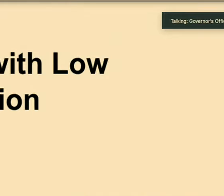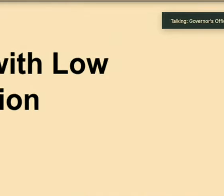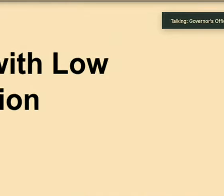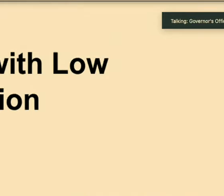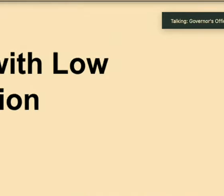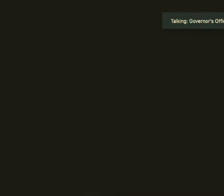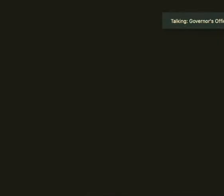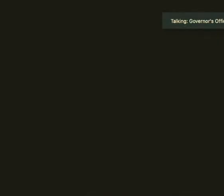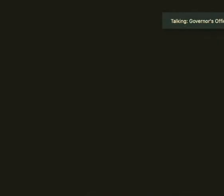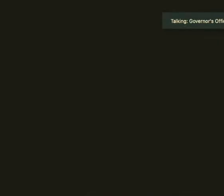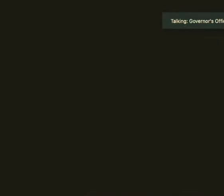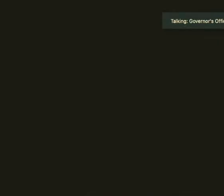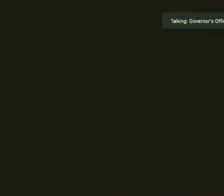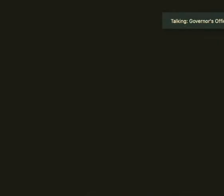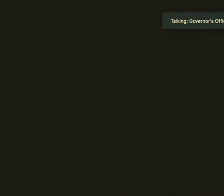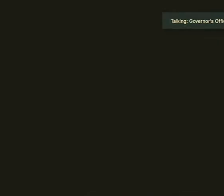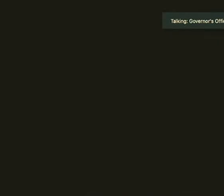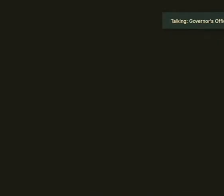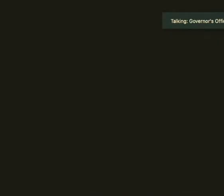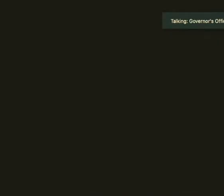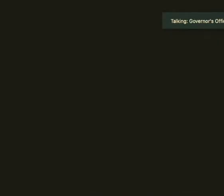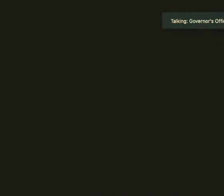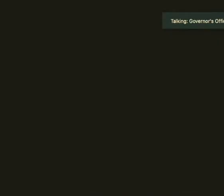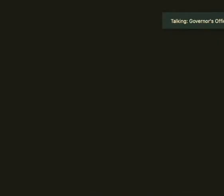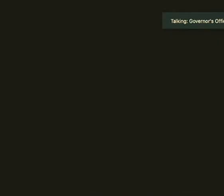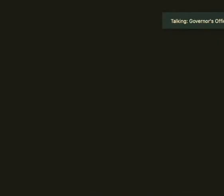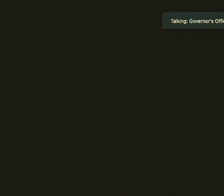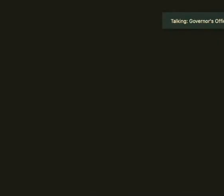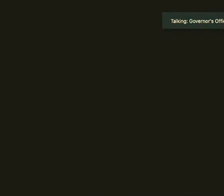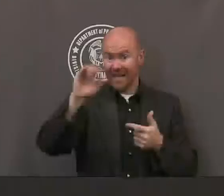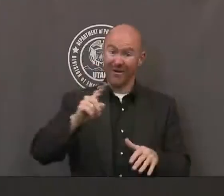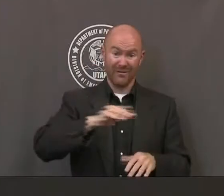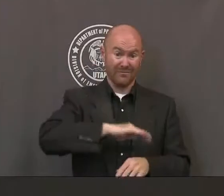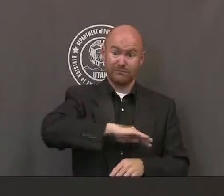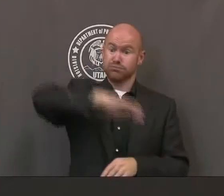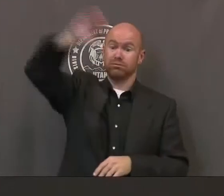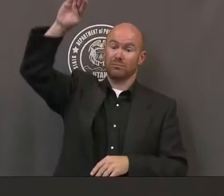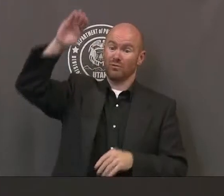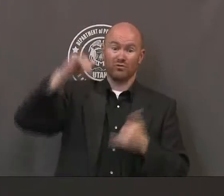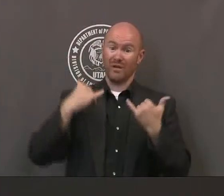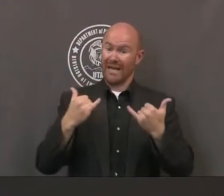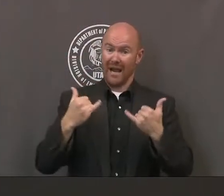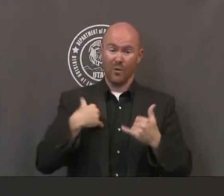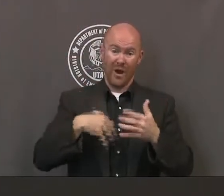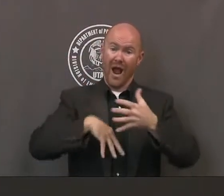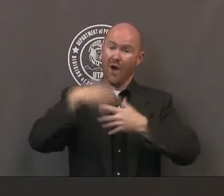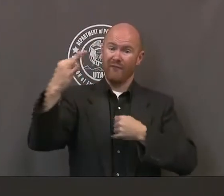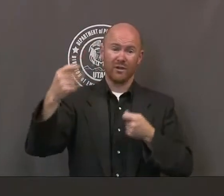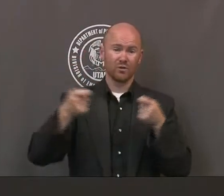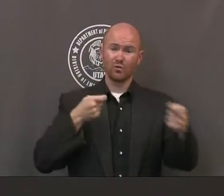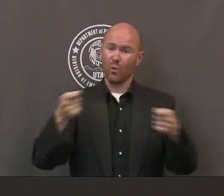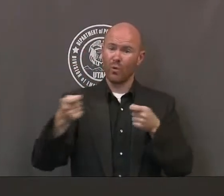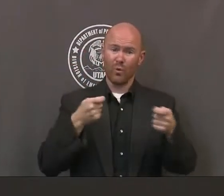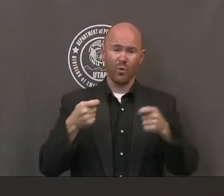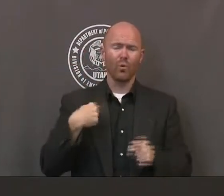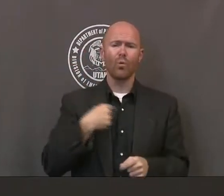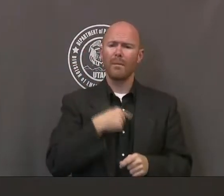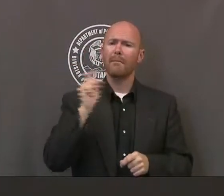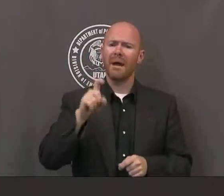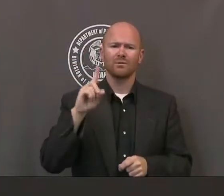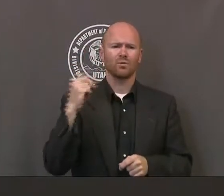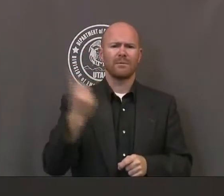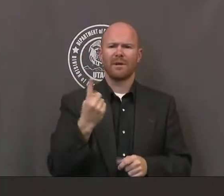Finally, Utah's outbreaks are spinning a little bit out of control. We need to do something right now.